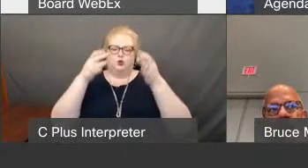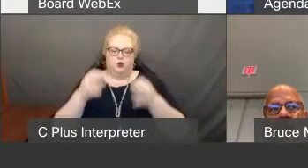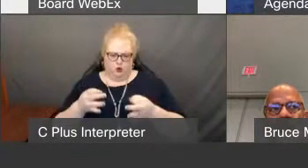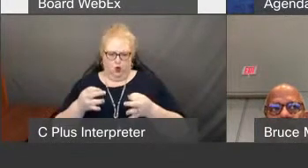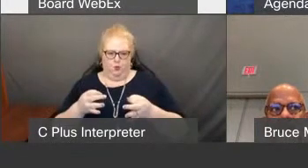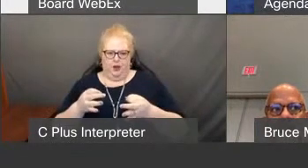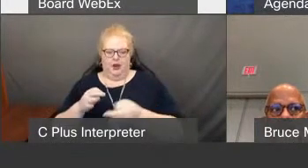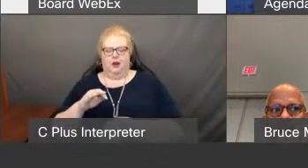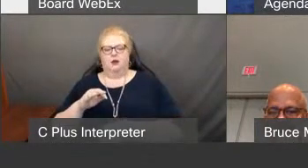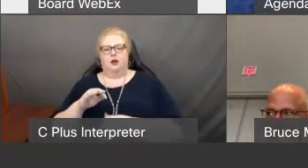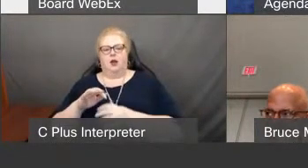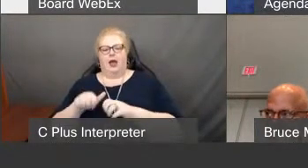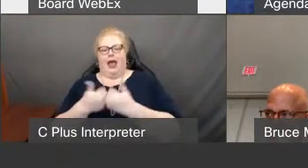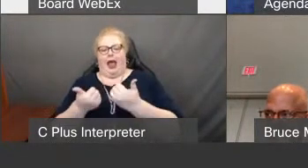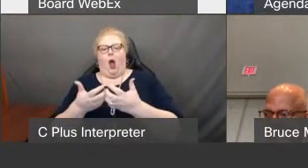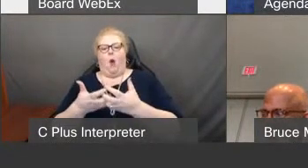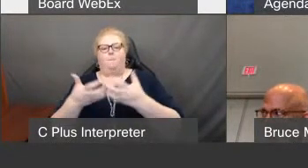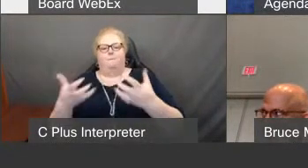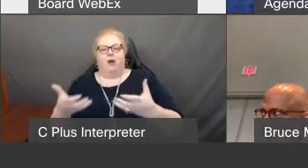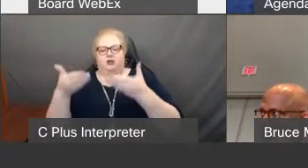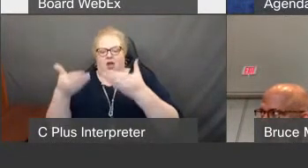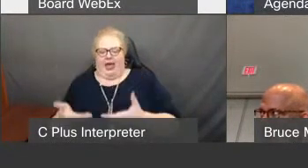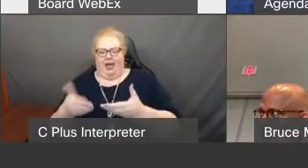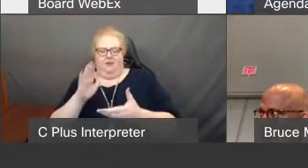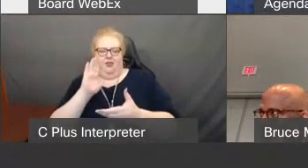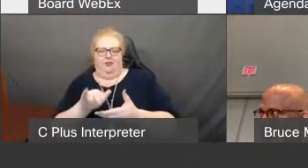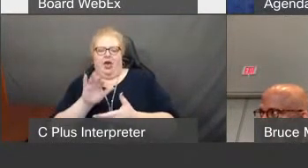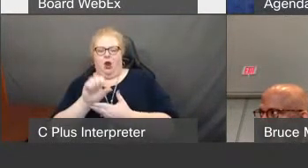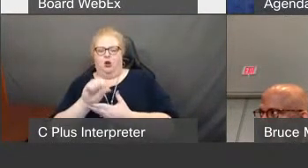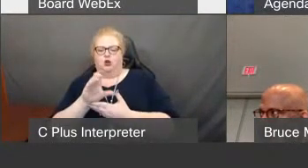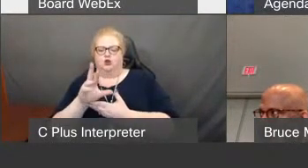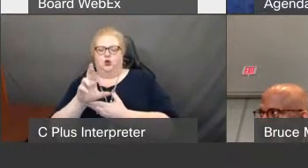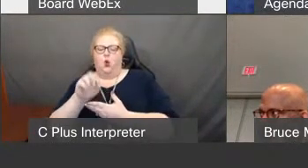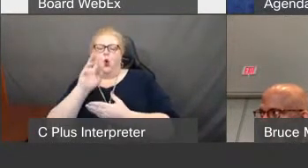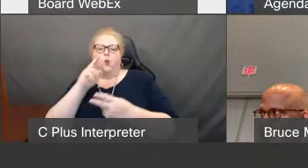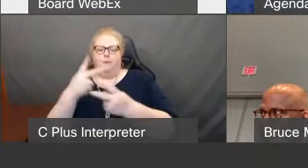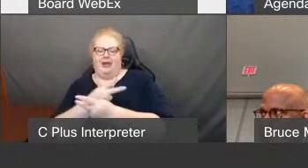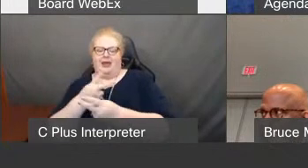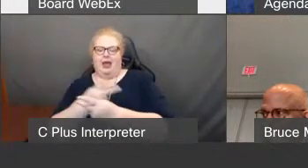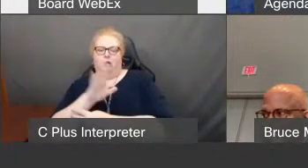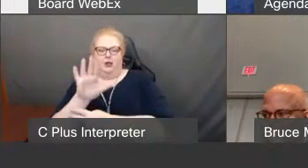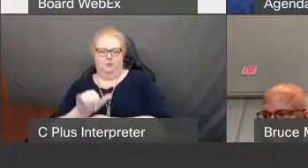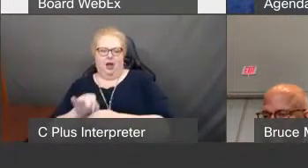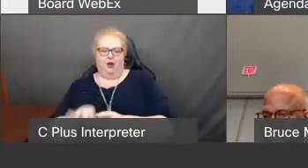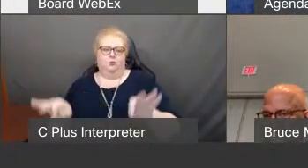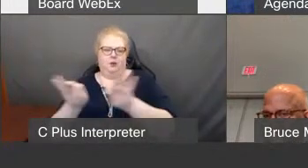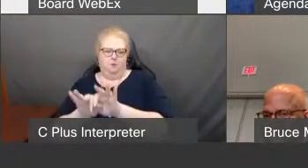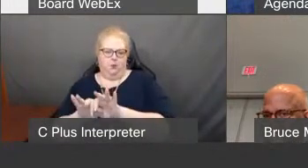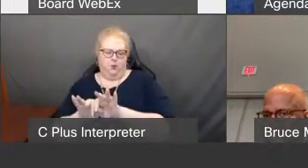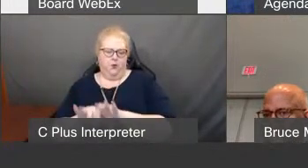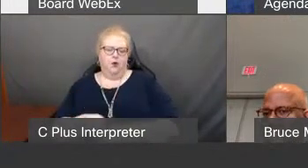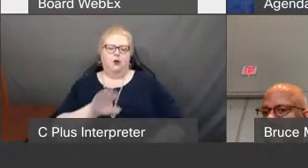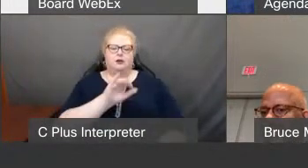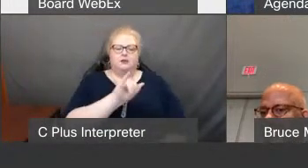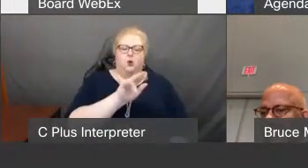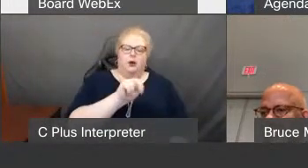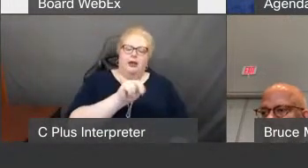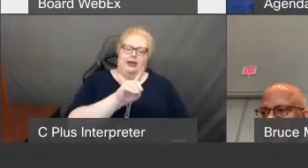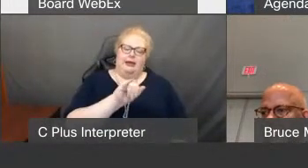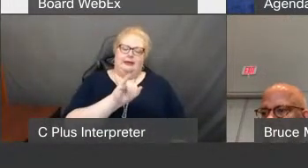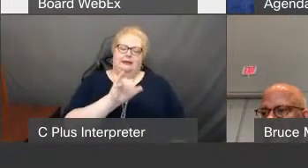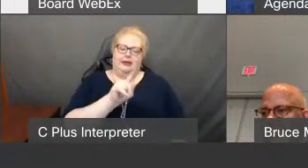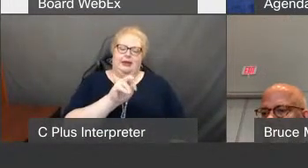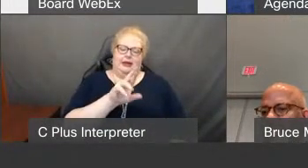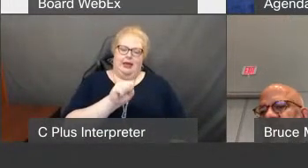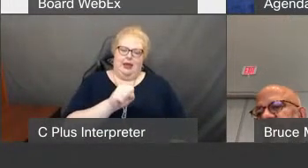score for each indicator that we'd use to multiply. But that's how we came with the indicators. I mean, that's how we. The indicators were